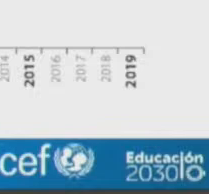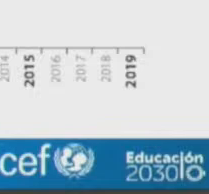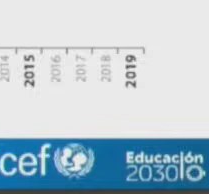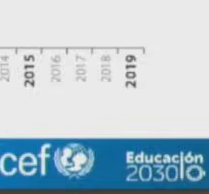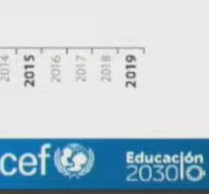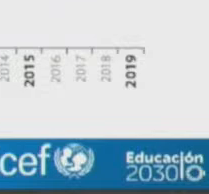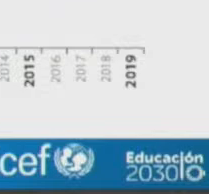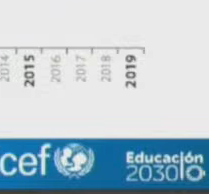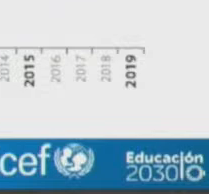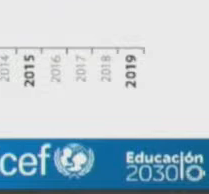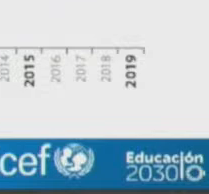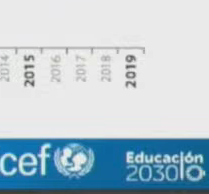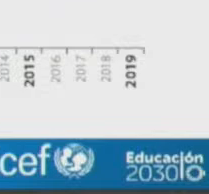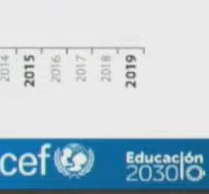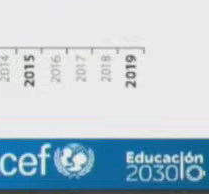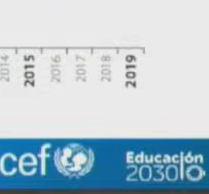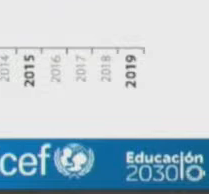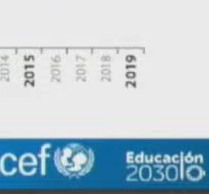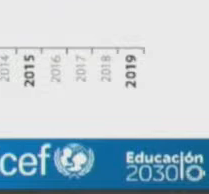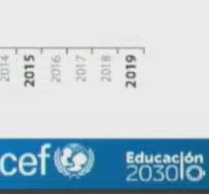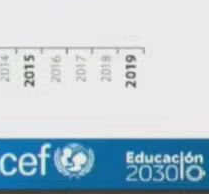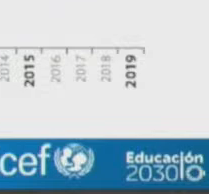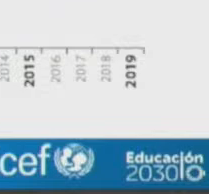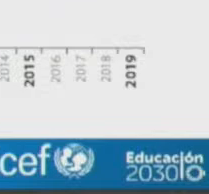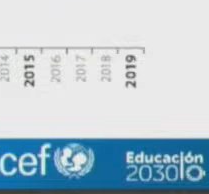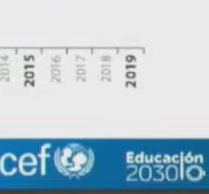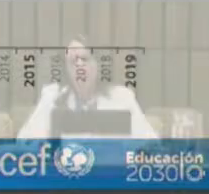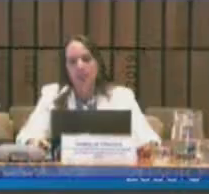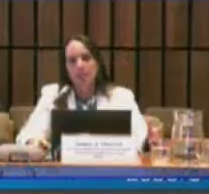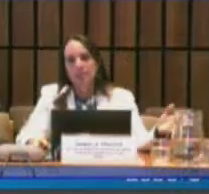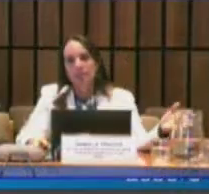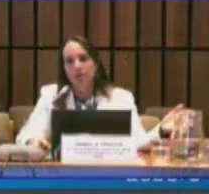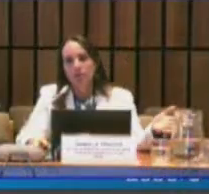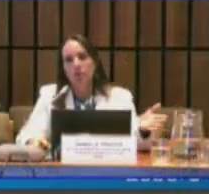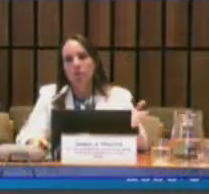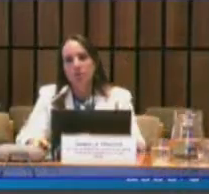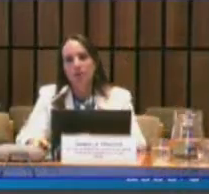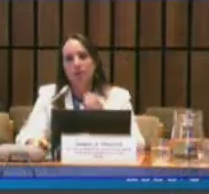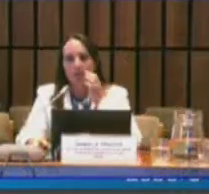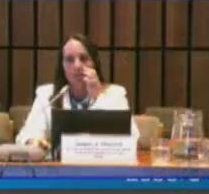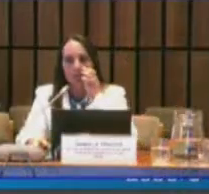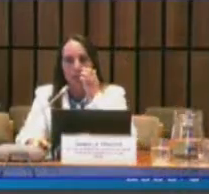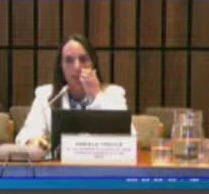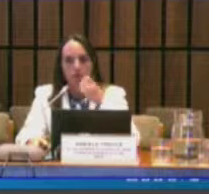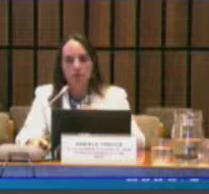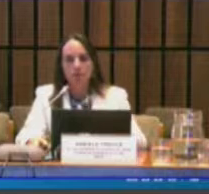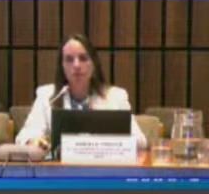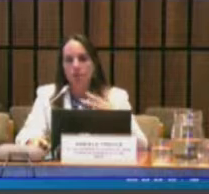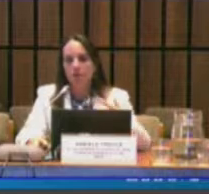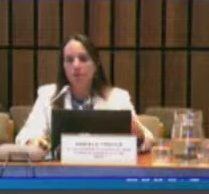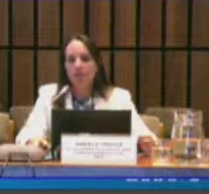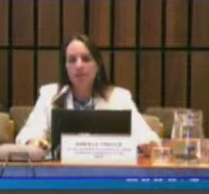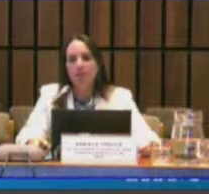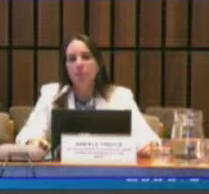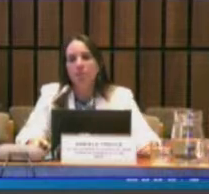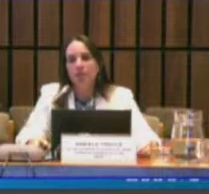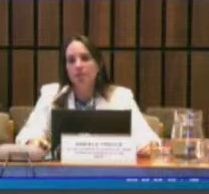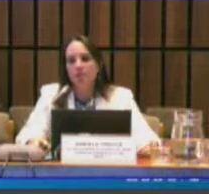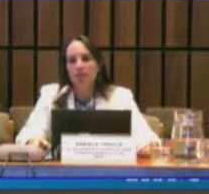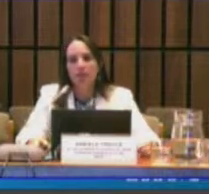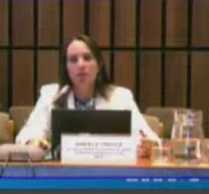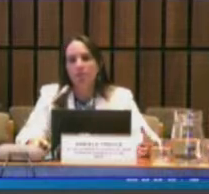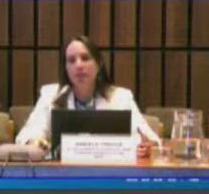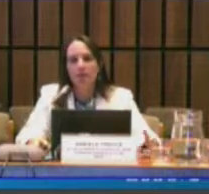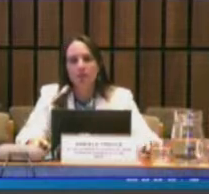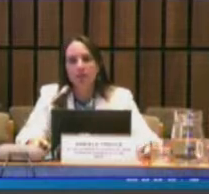still wide. We can also see this by extreme quintiles on the right. We see that, yes,